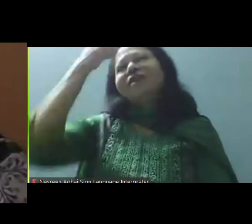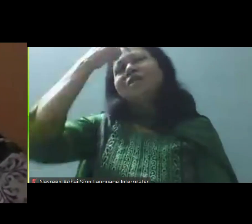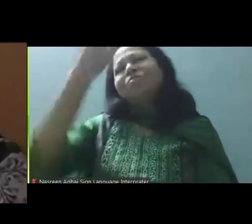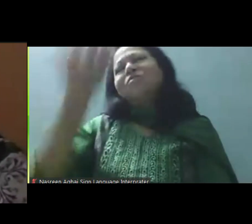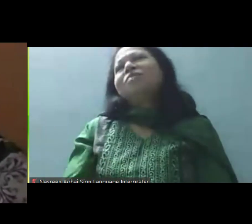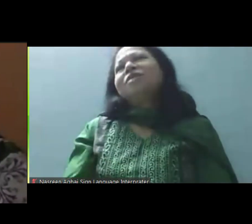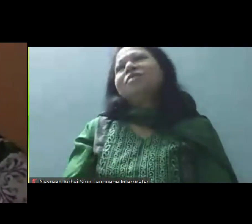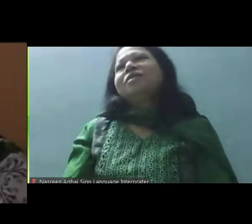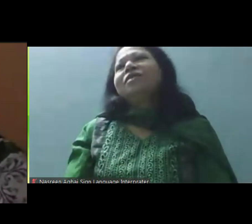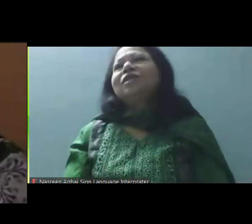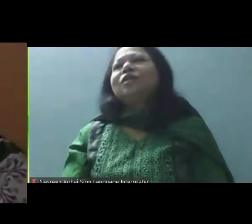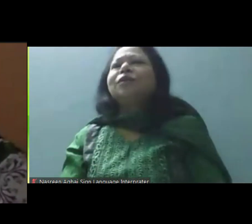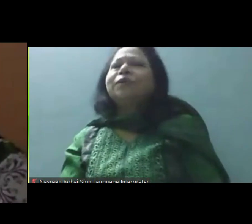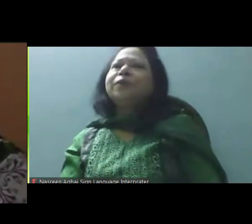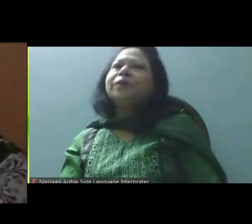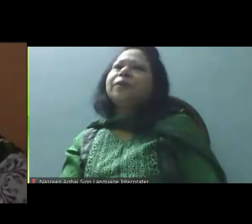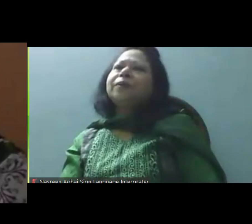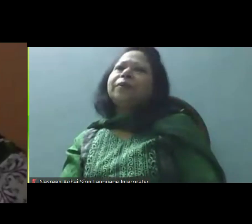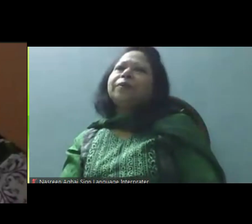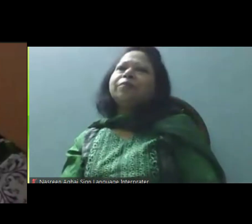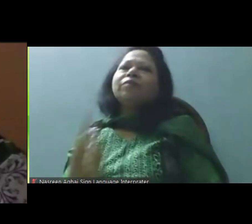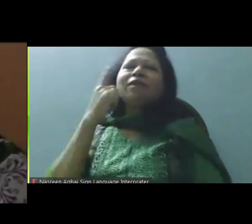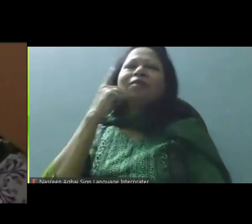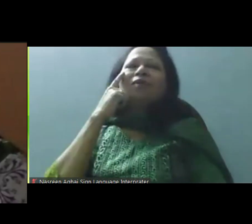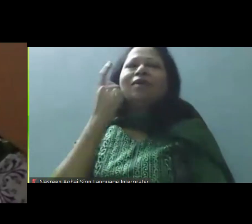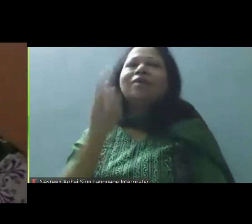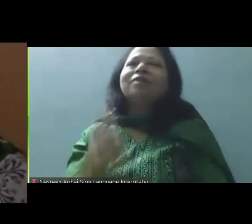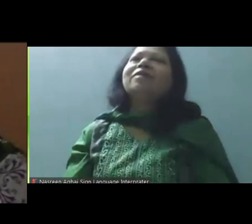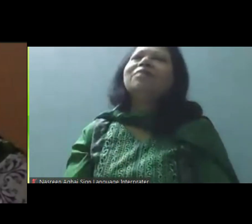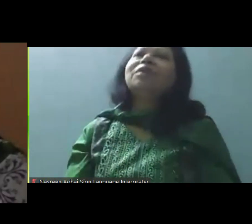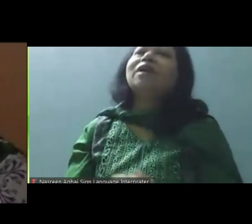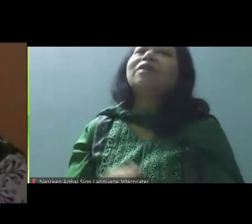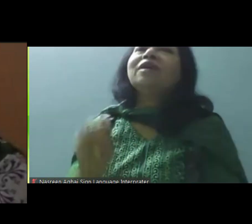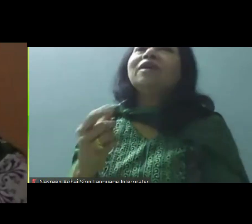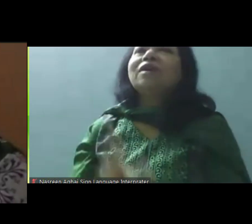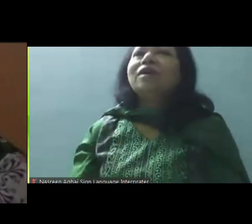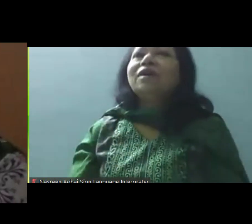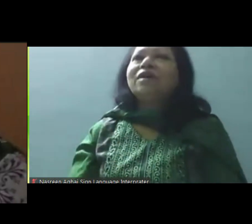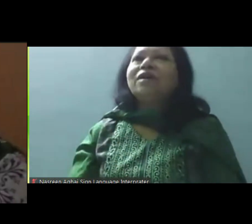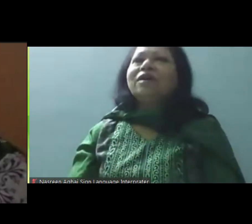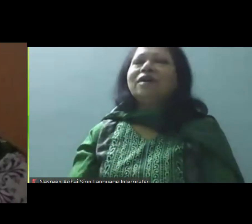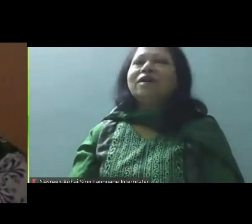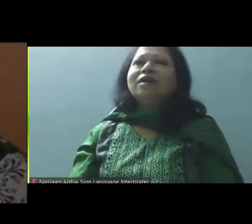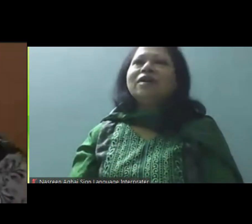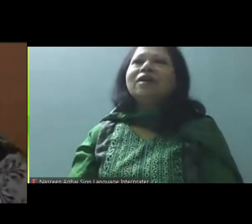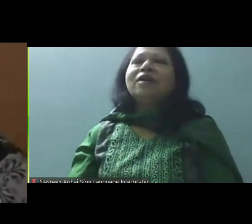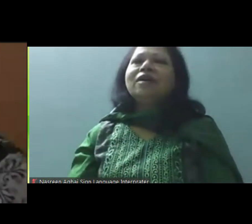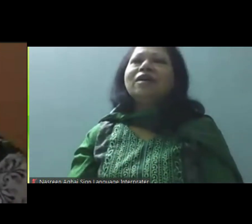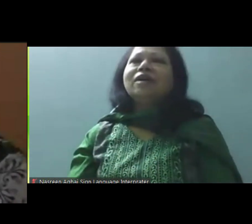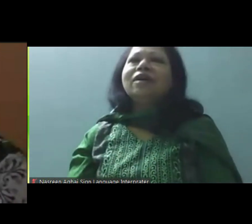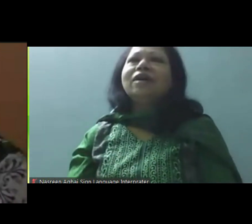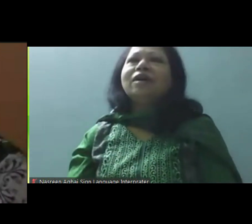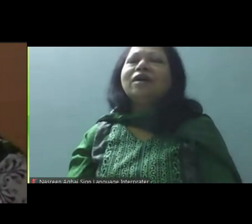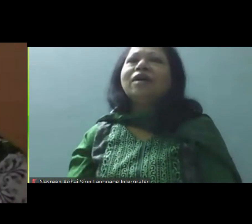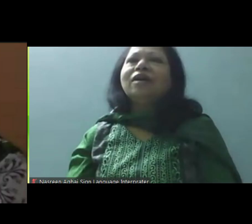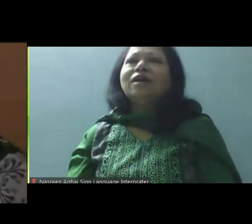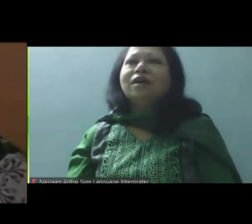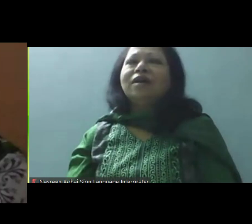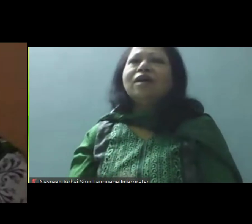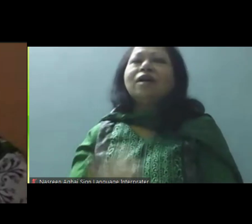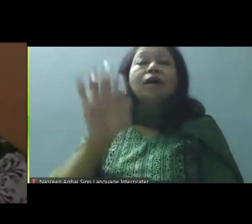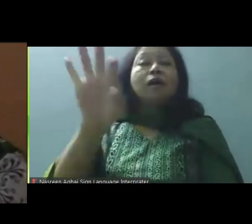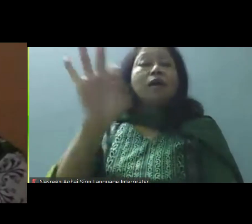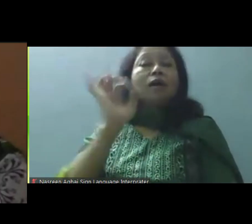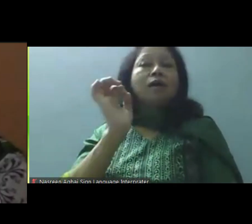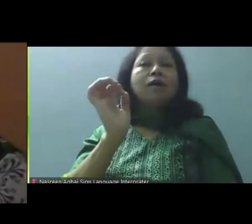By the way, I would like to congratulate Mr. Julius, Madam Lubna, particularly